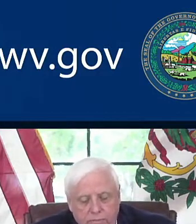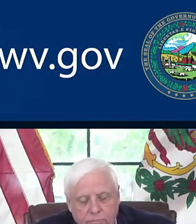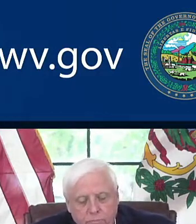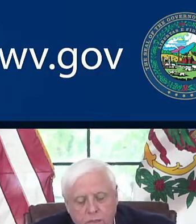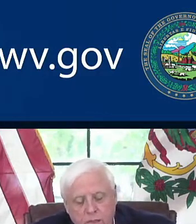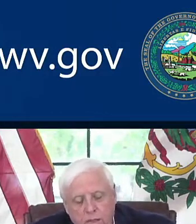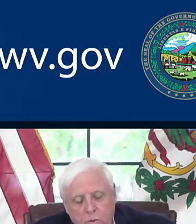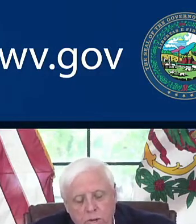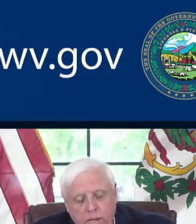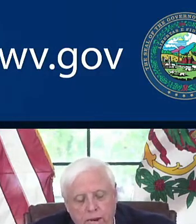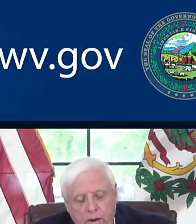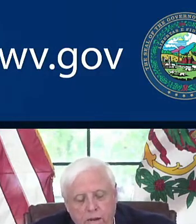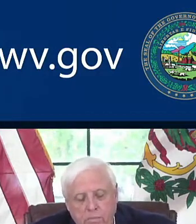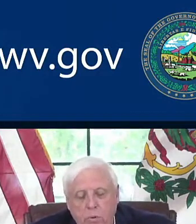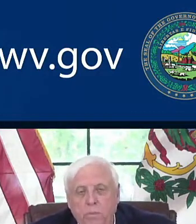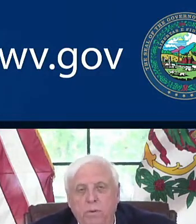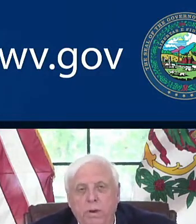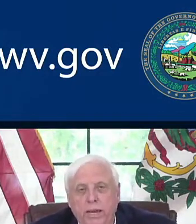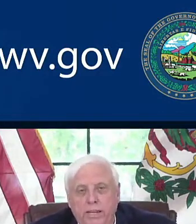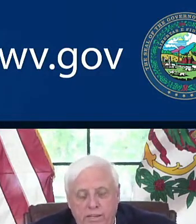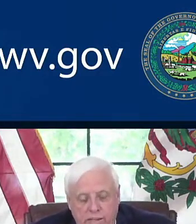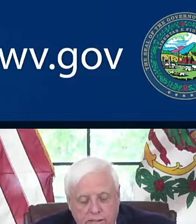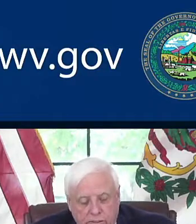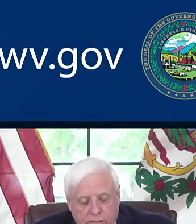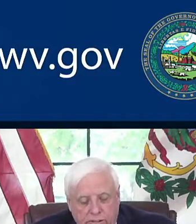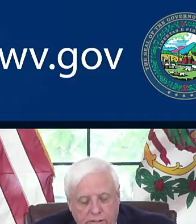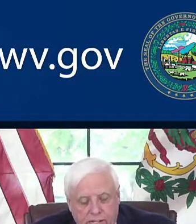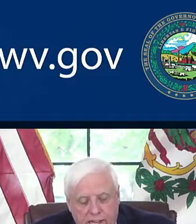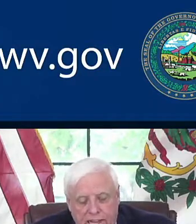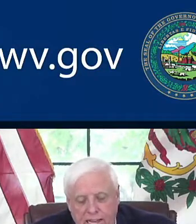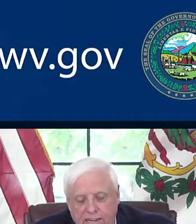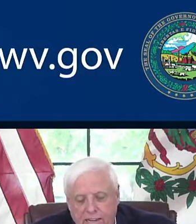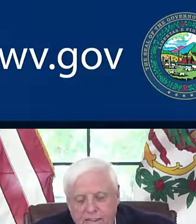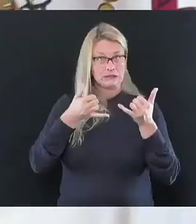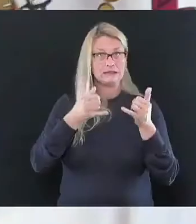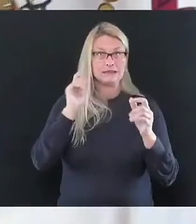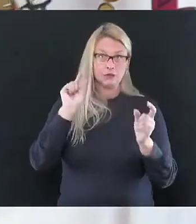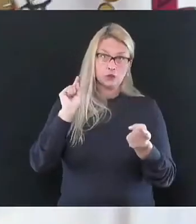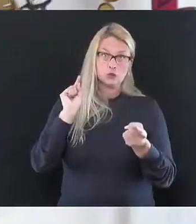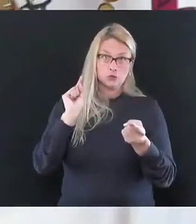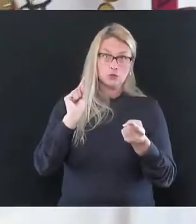belief. Our unemployment rate continues to decline.